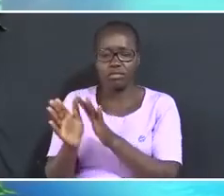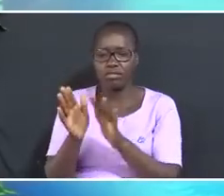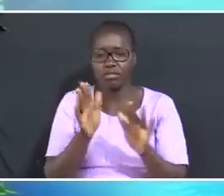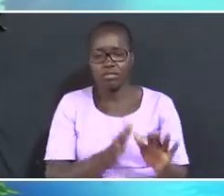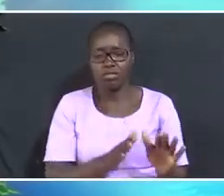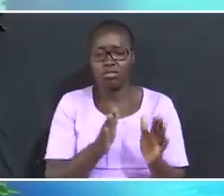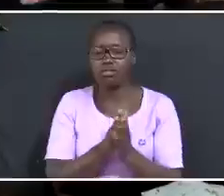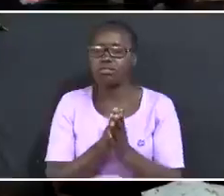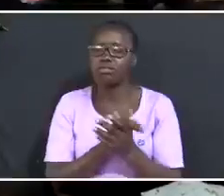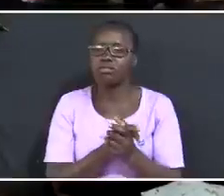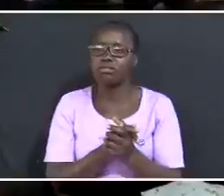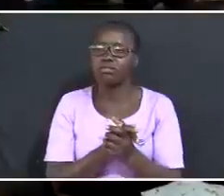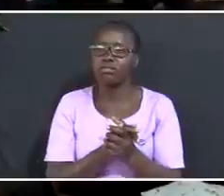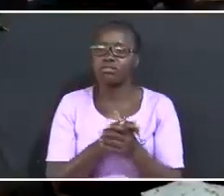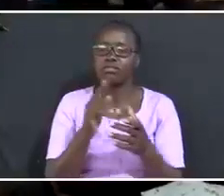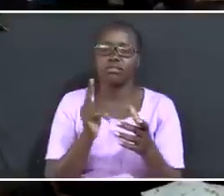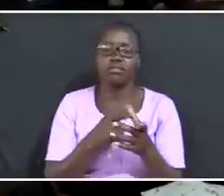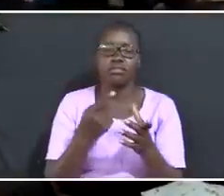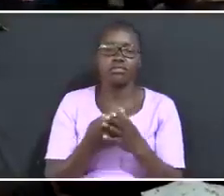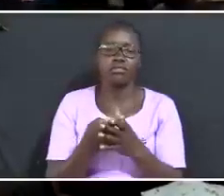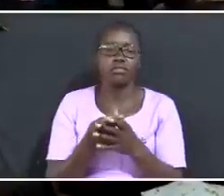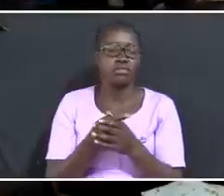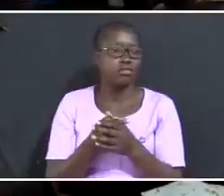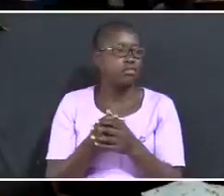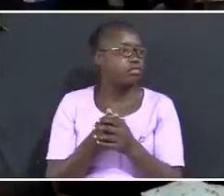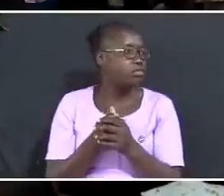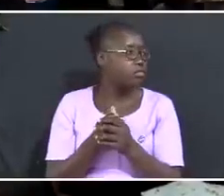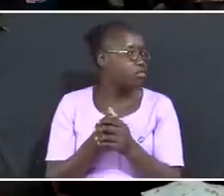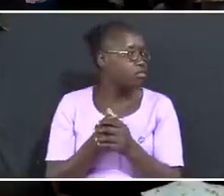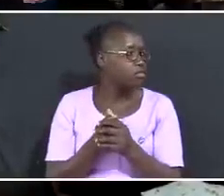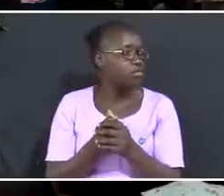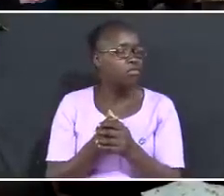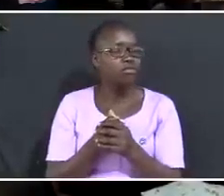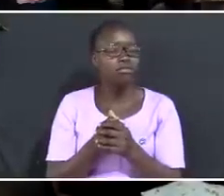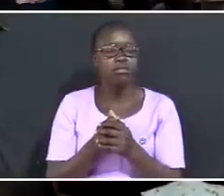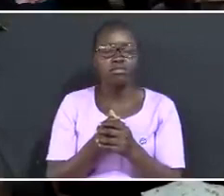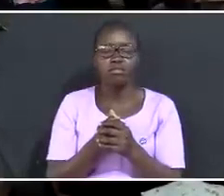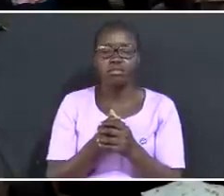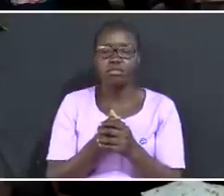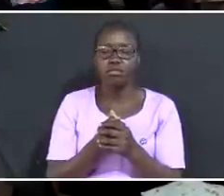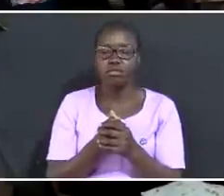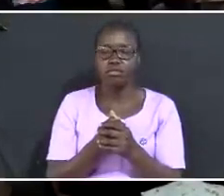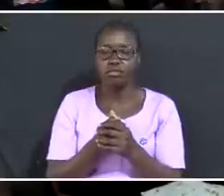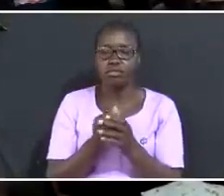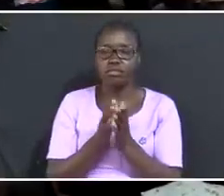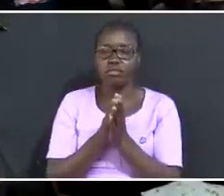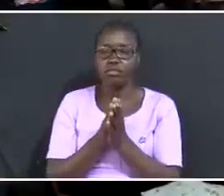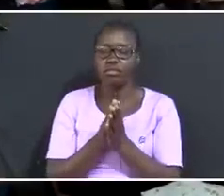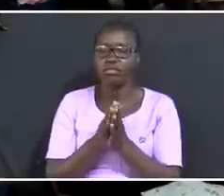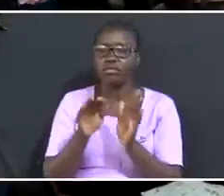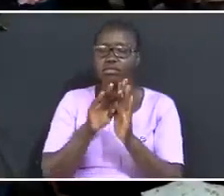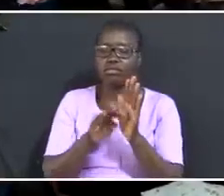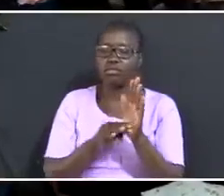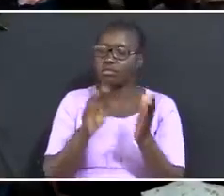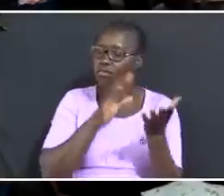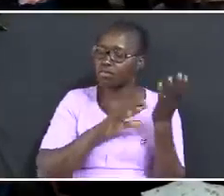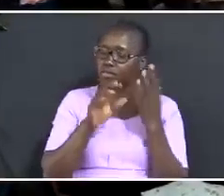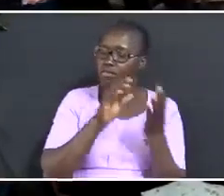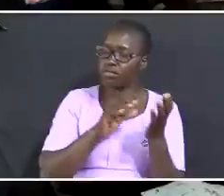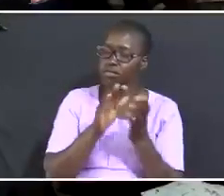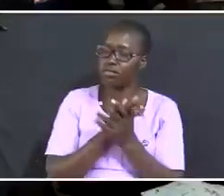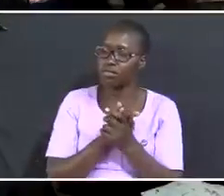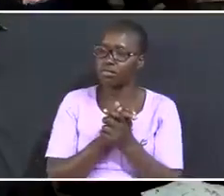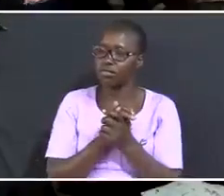us. You are confusing us. That statement is confusing us.